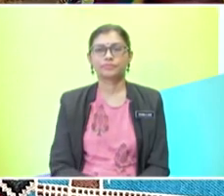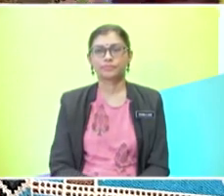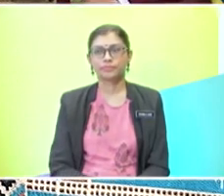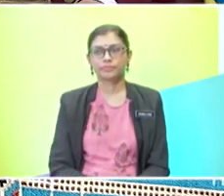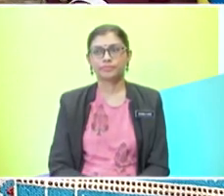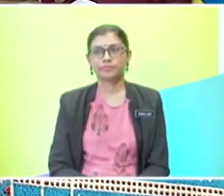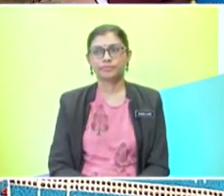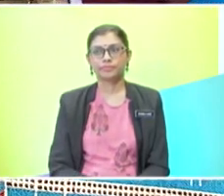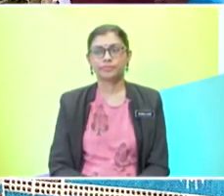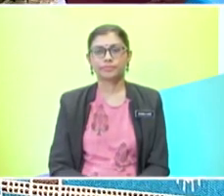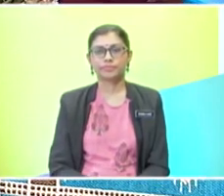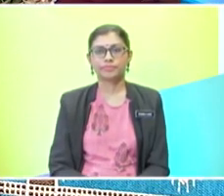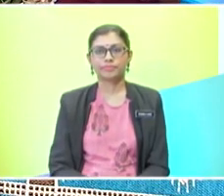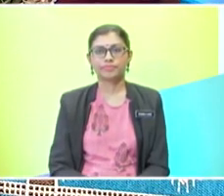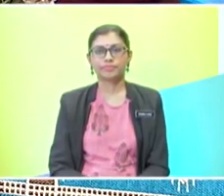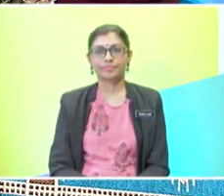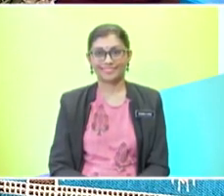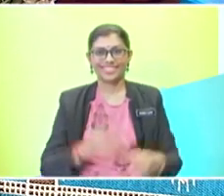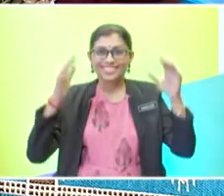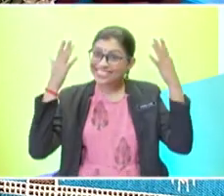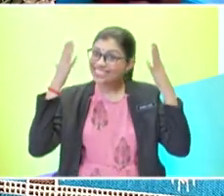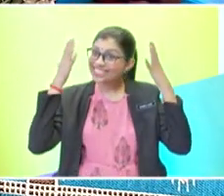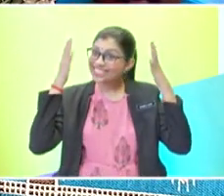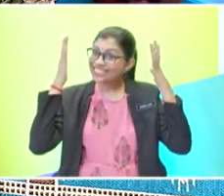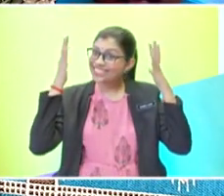Aisha? Aisha also will get one eye.